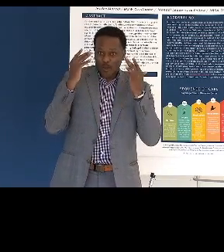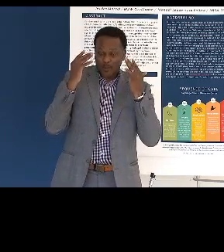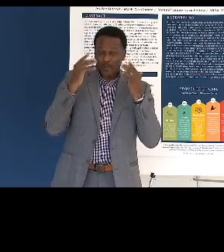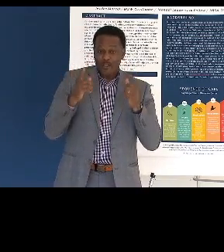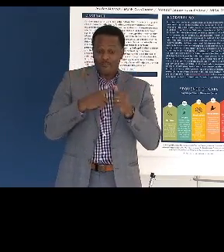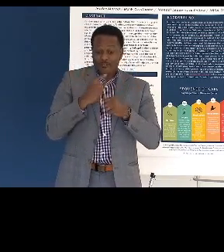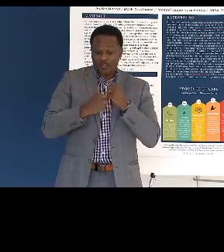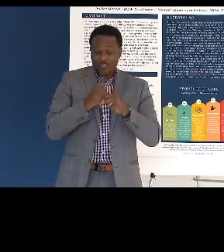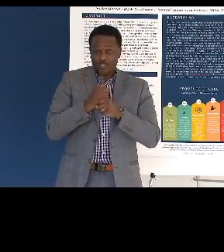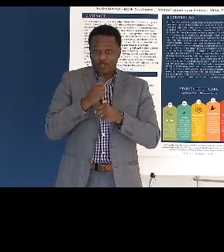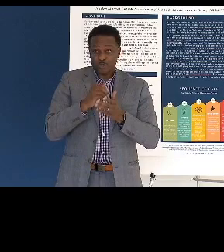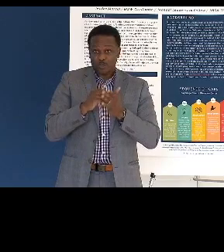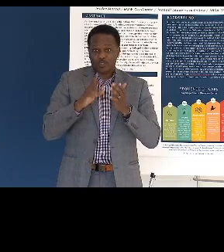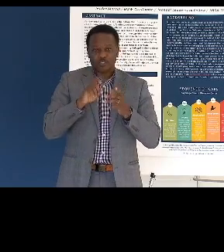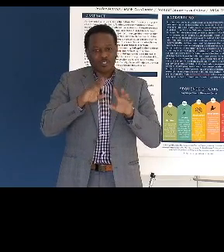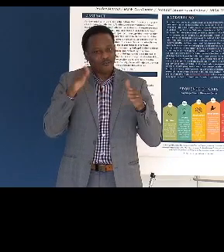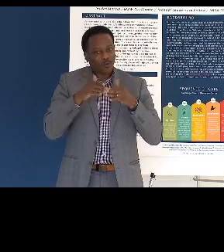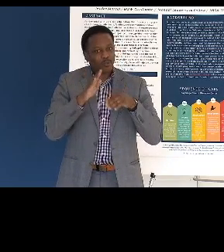well-being.